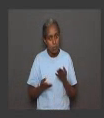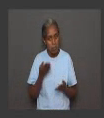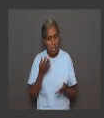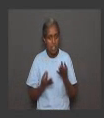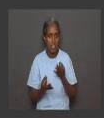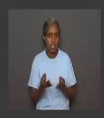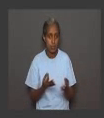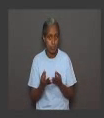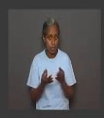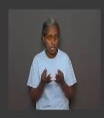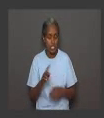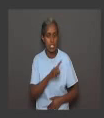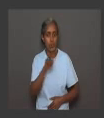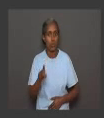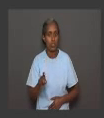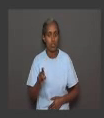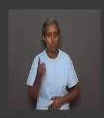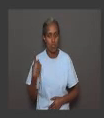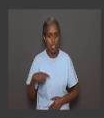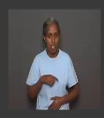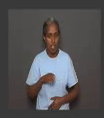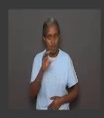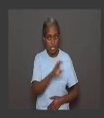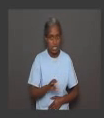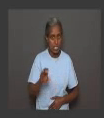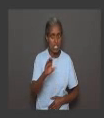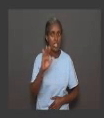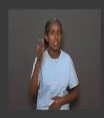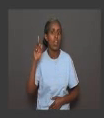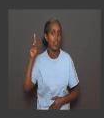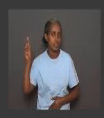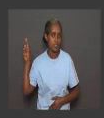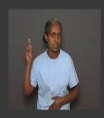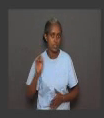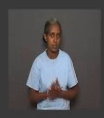the equation of our circle like this: